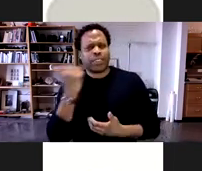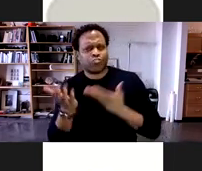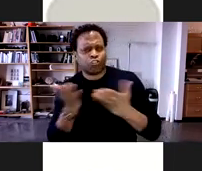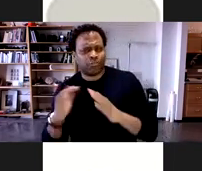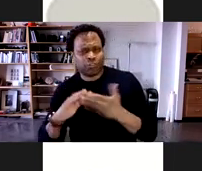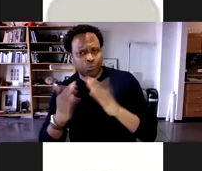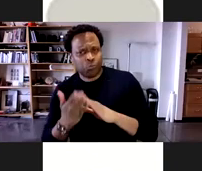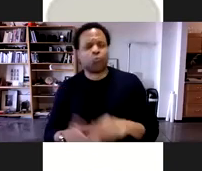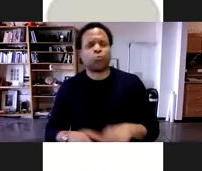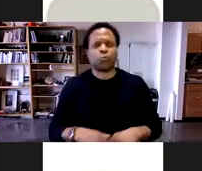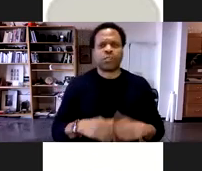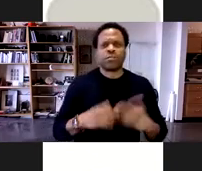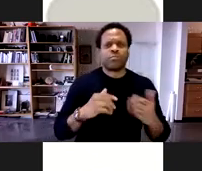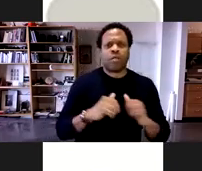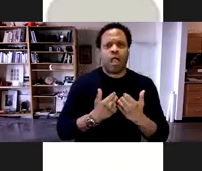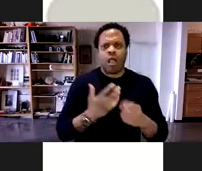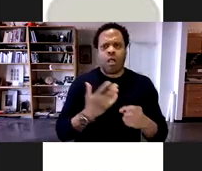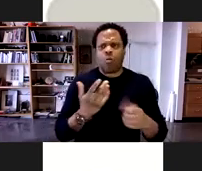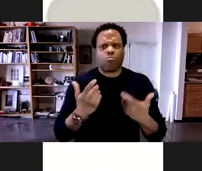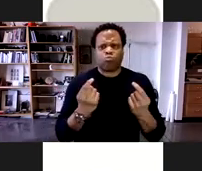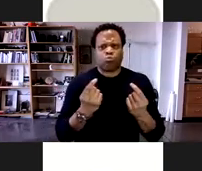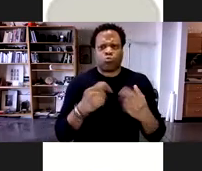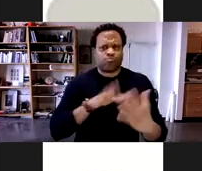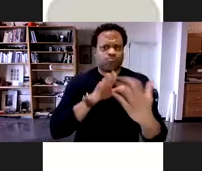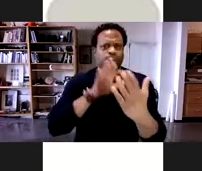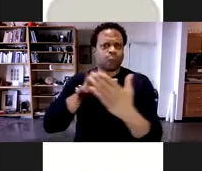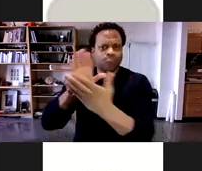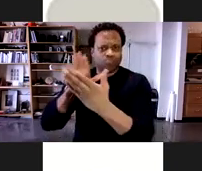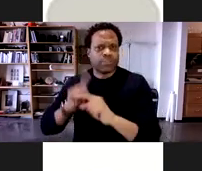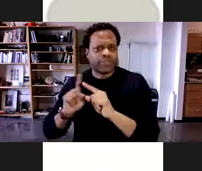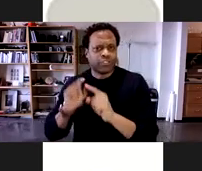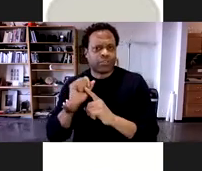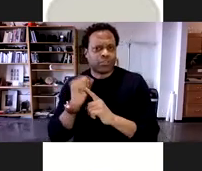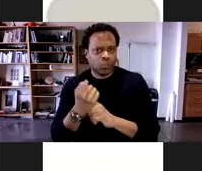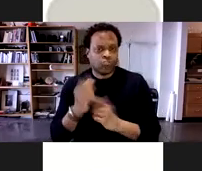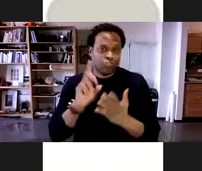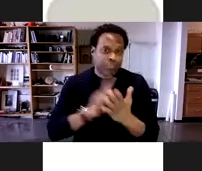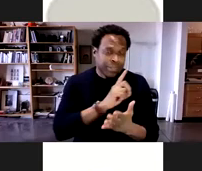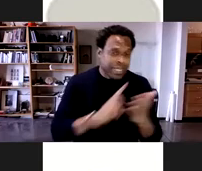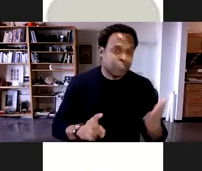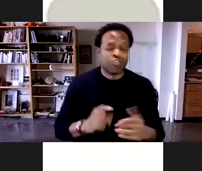talk about like communication factors, working with the various communities you work with.